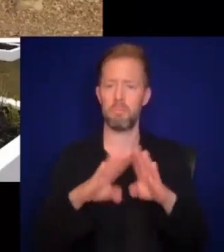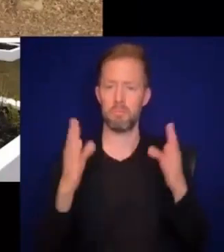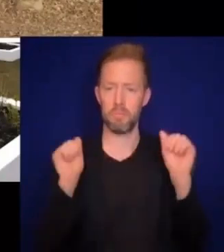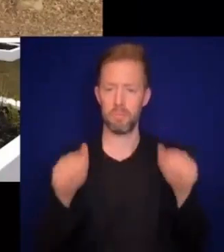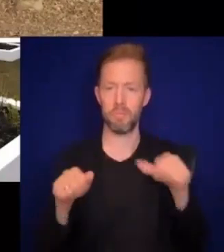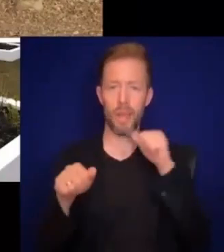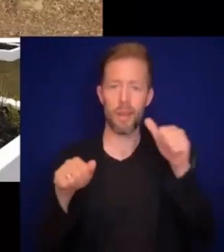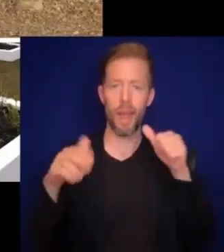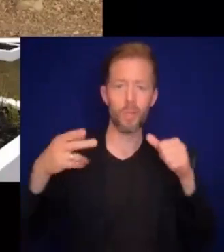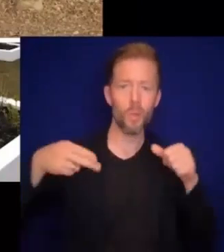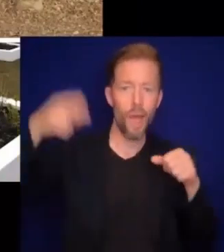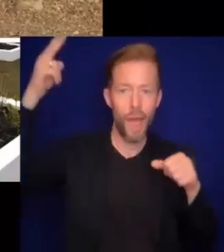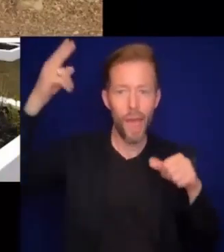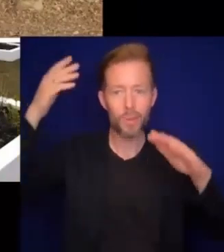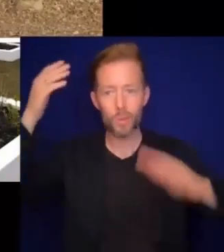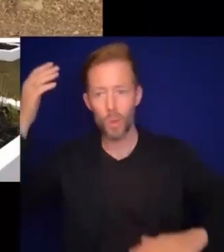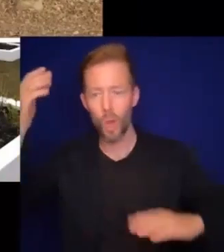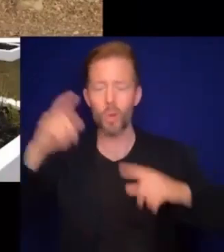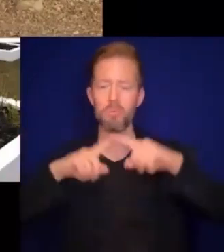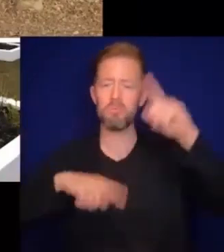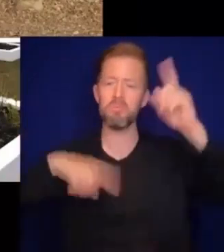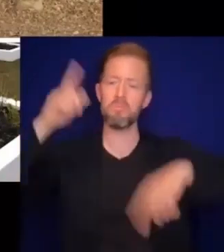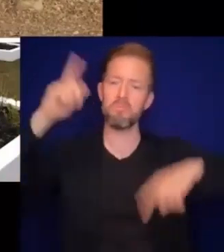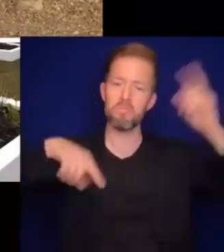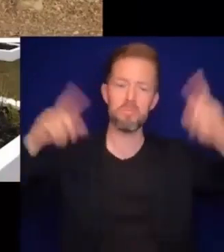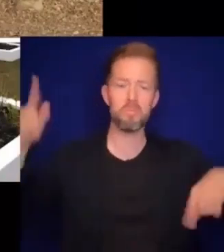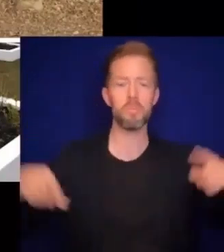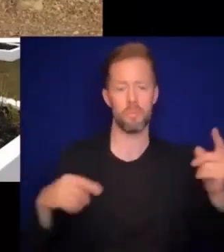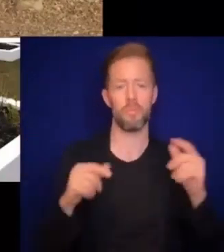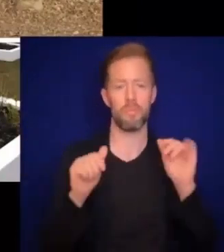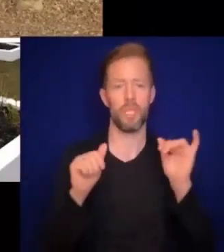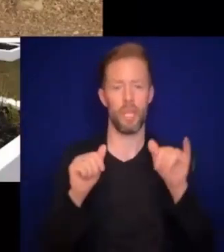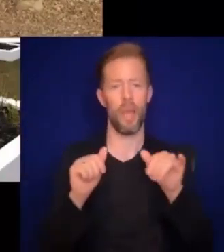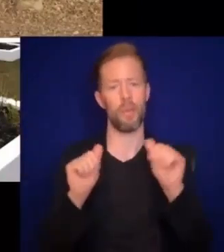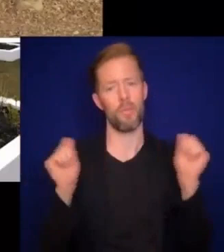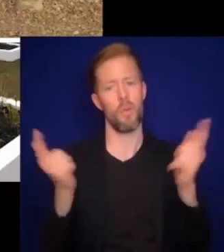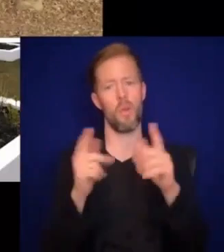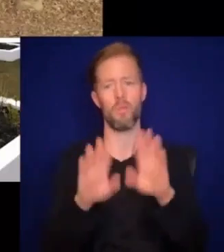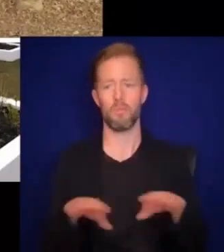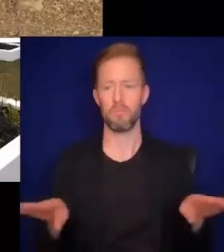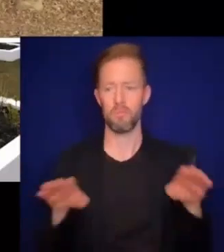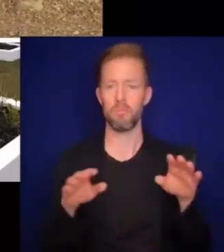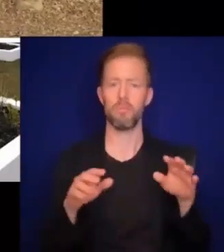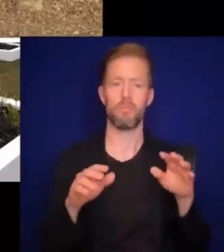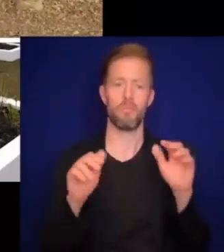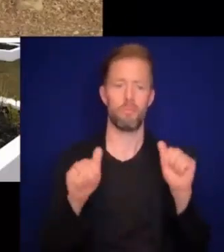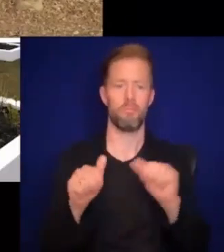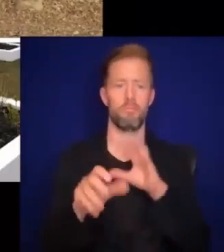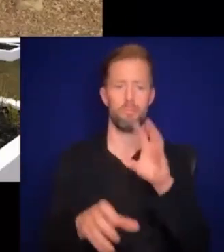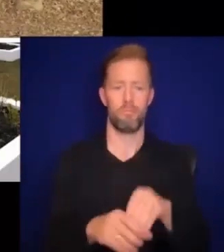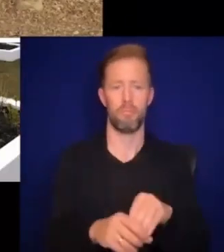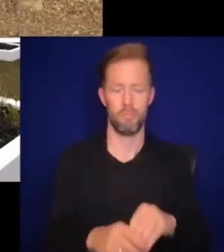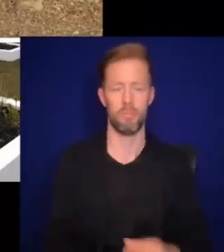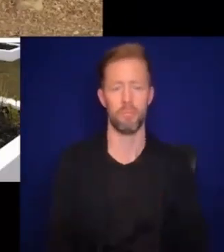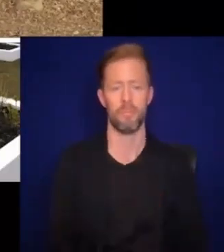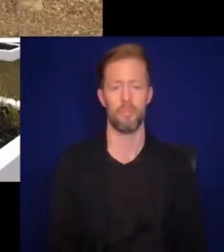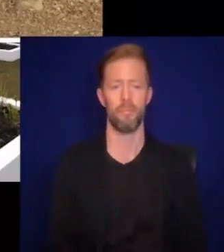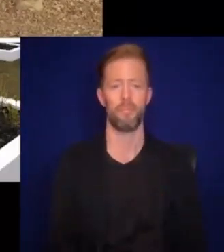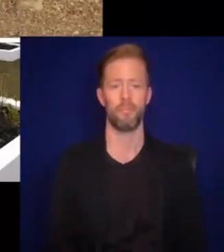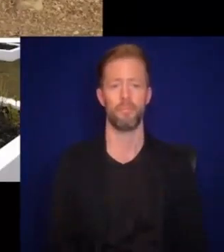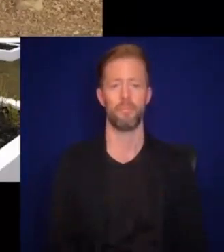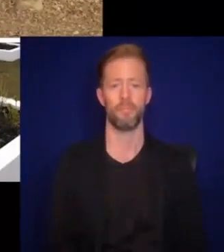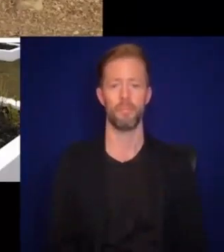these tables or planters with different heights and different ways to reach for all